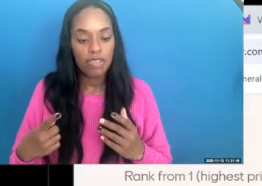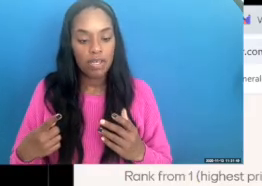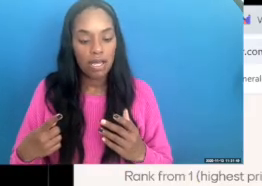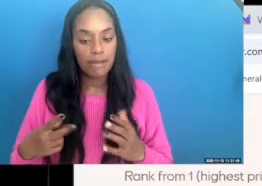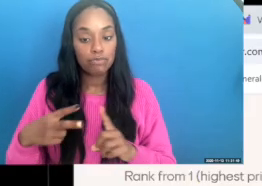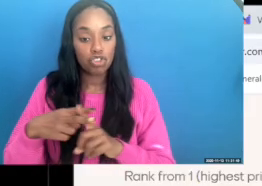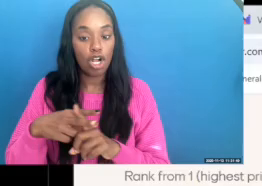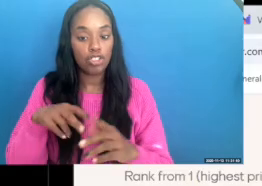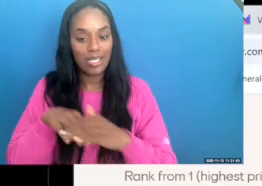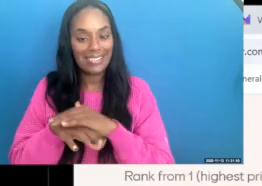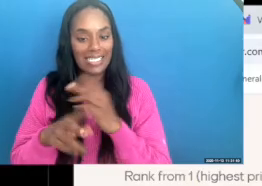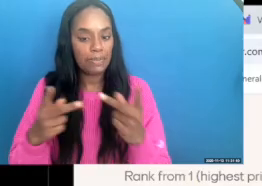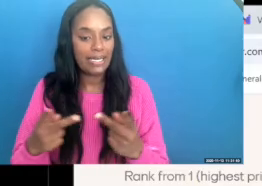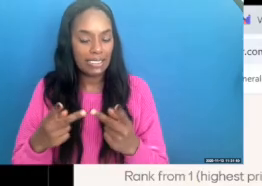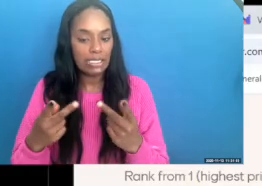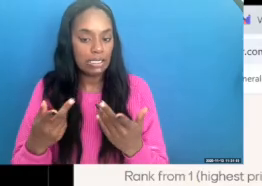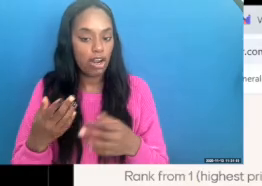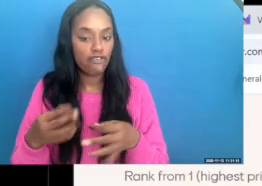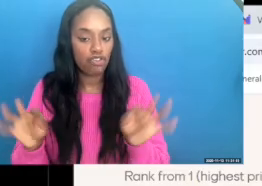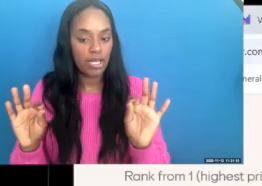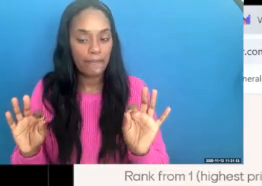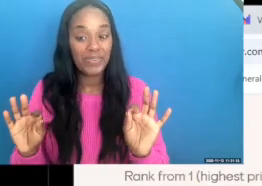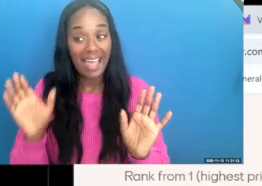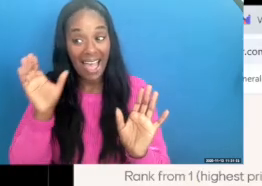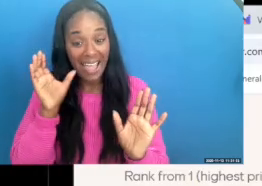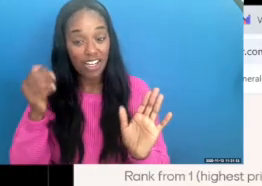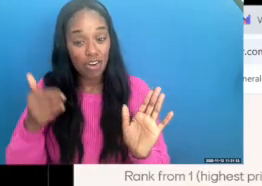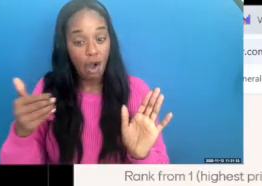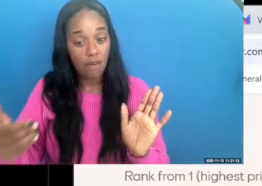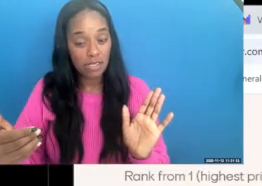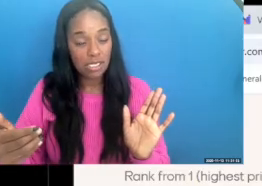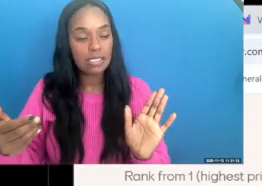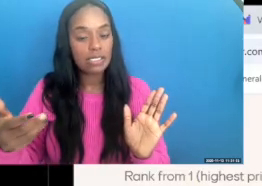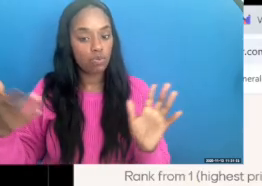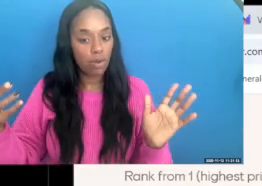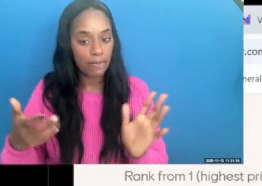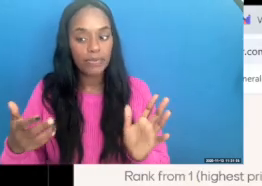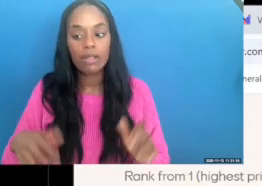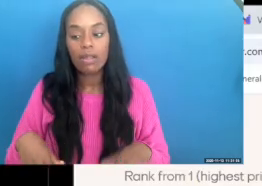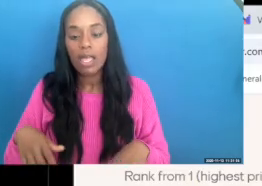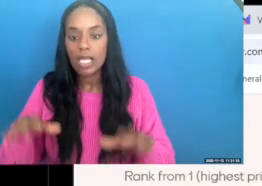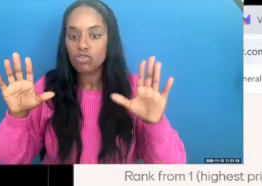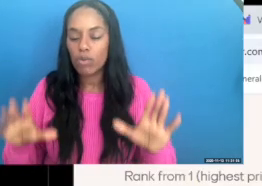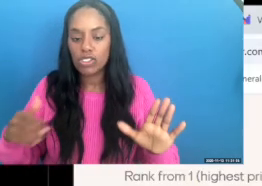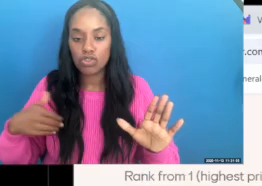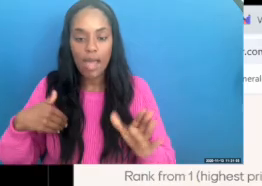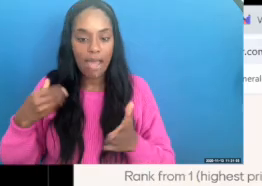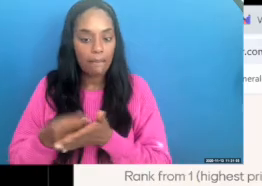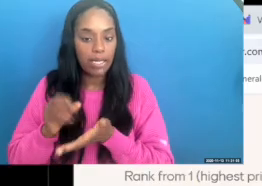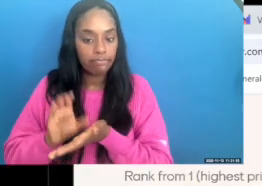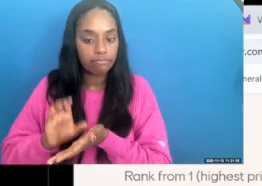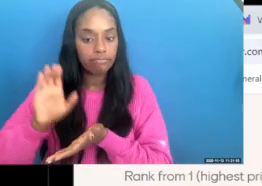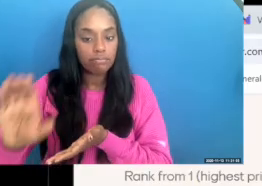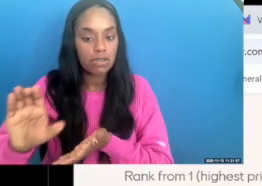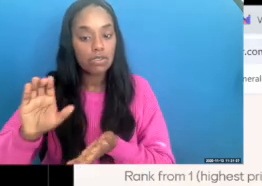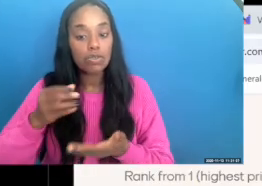really appreciate in particular the comments around the complimentary ZEV charging access. One of the things that I hear often